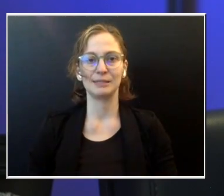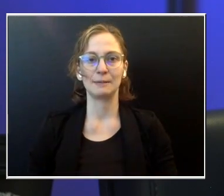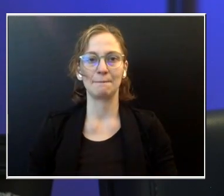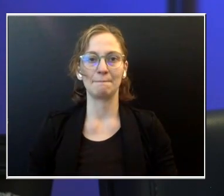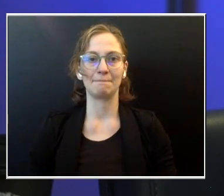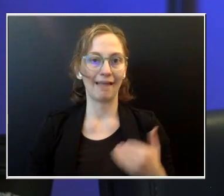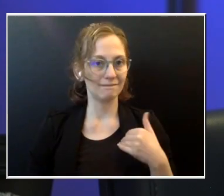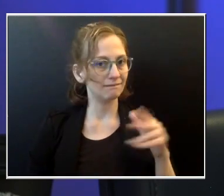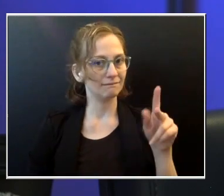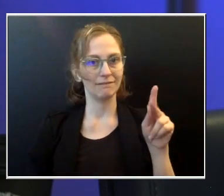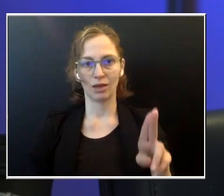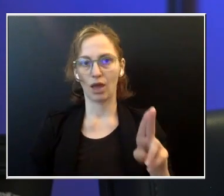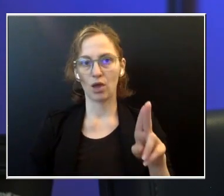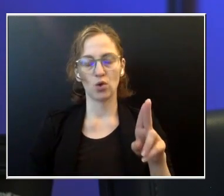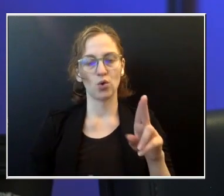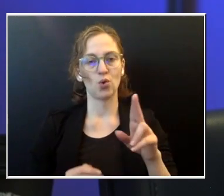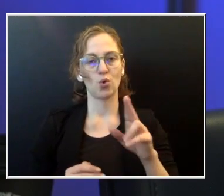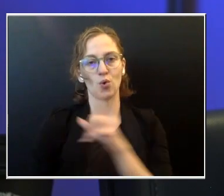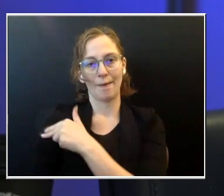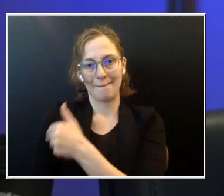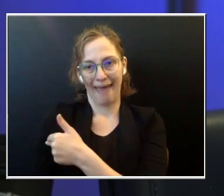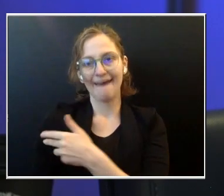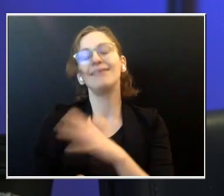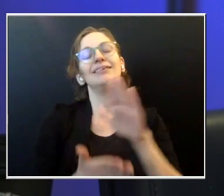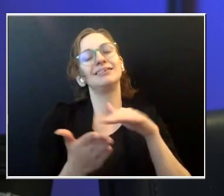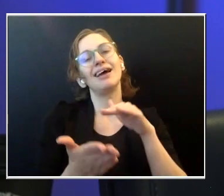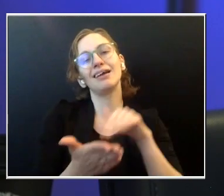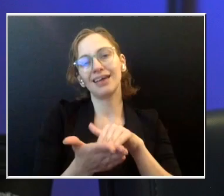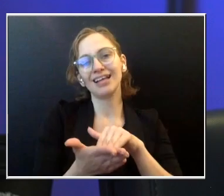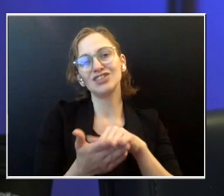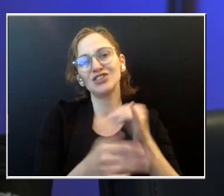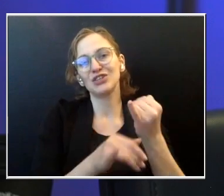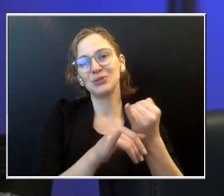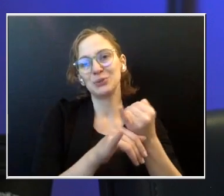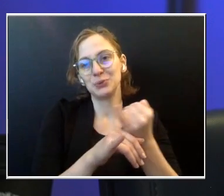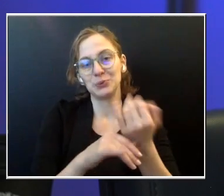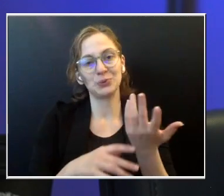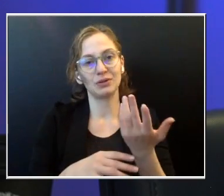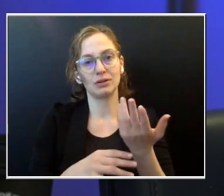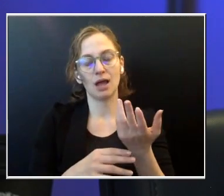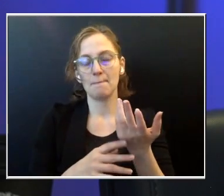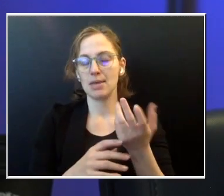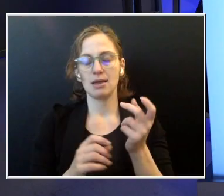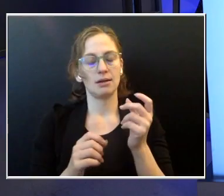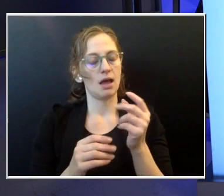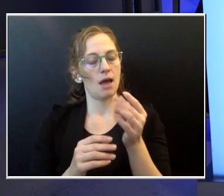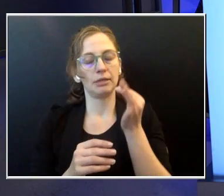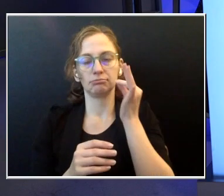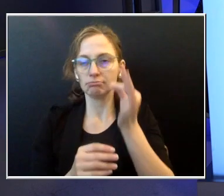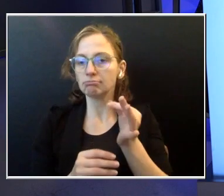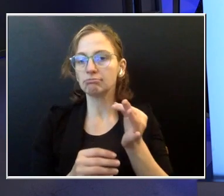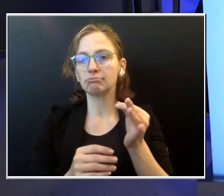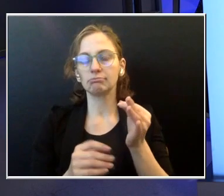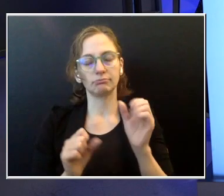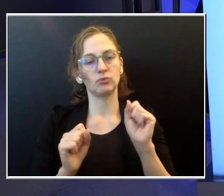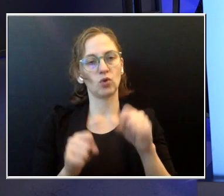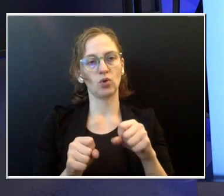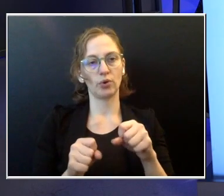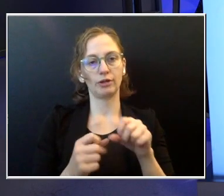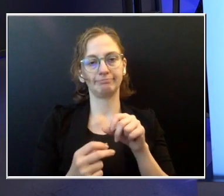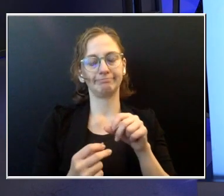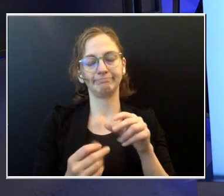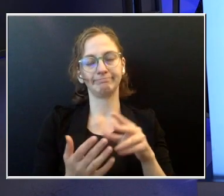Med and the Cancer Institute at my immediate disposal. Yeah, you were in good hands. I was, and I